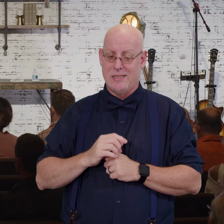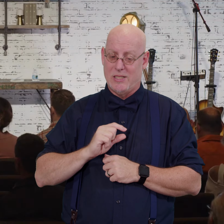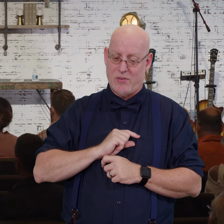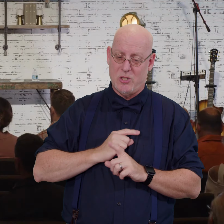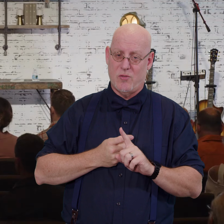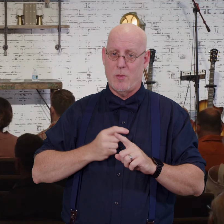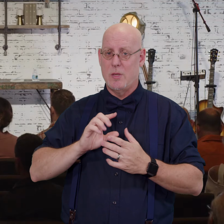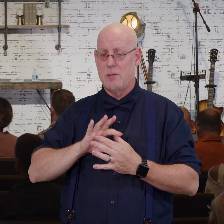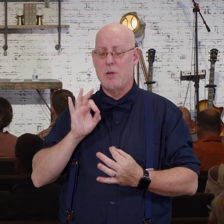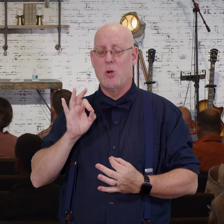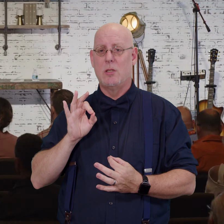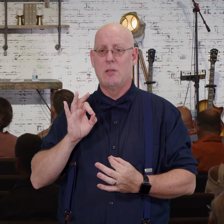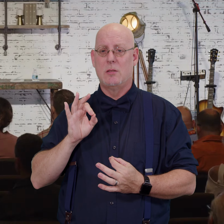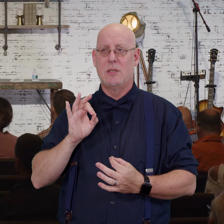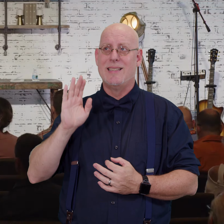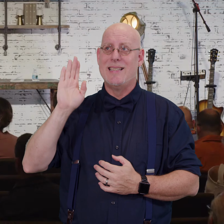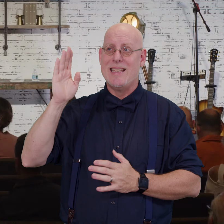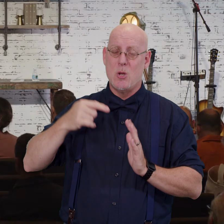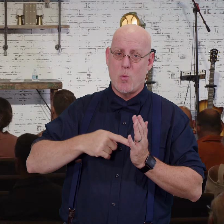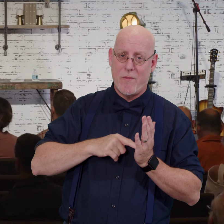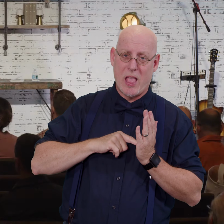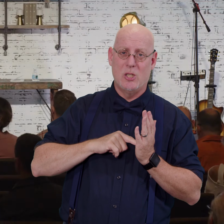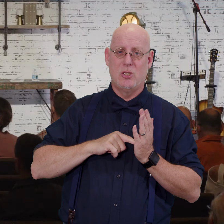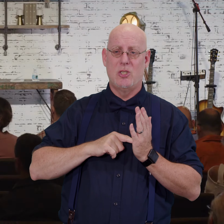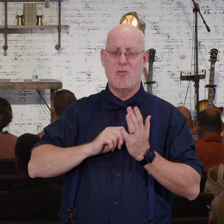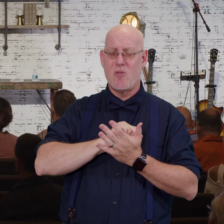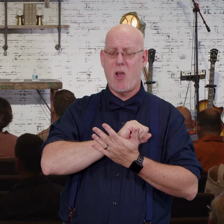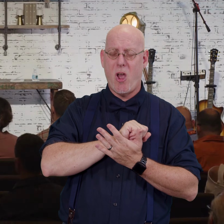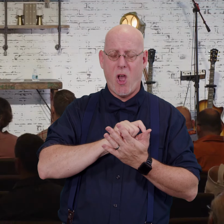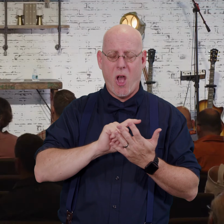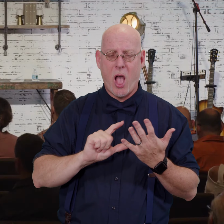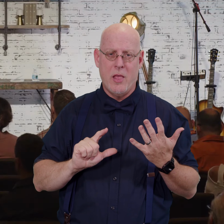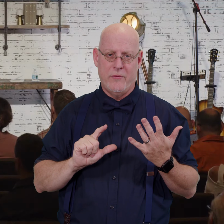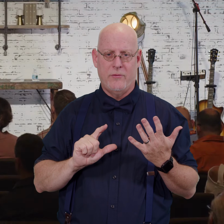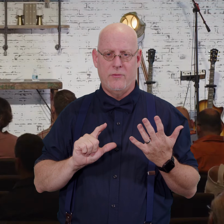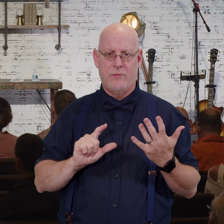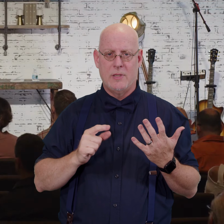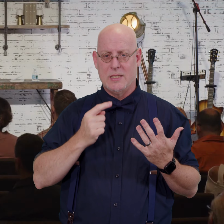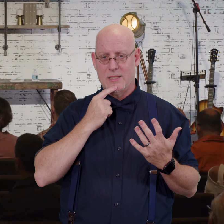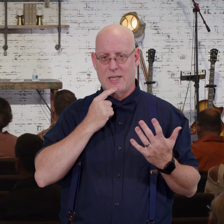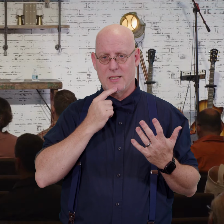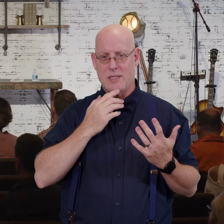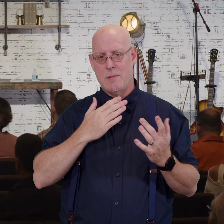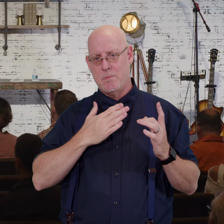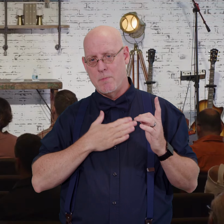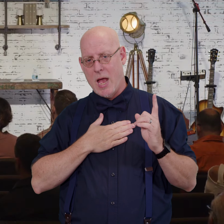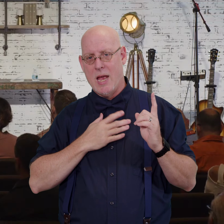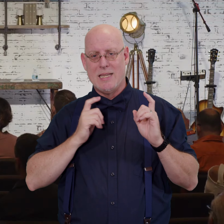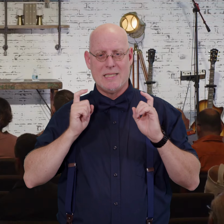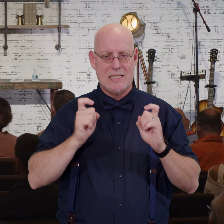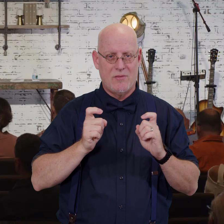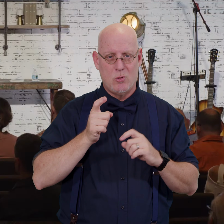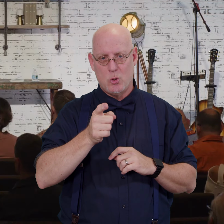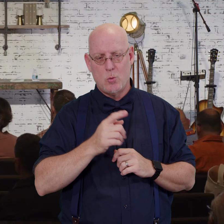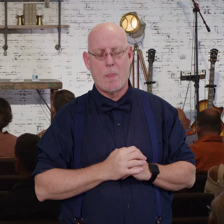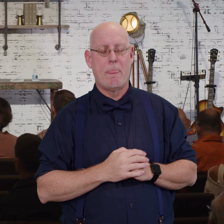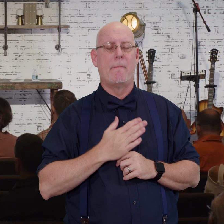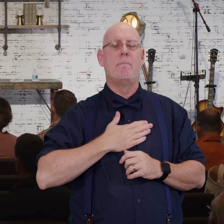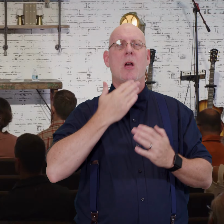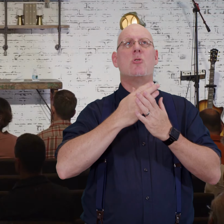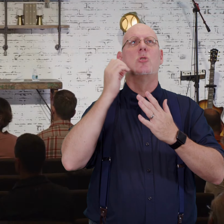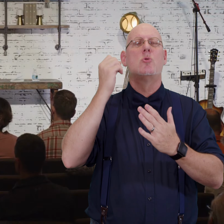conviction by his Spirit, his revelation, all of it, he says, is my gift to you. My